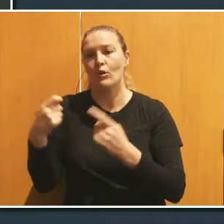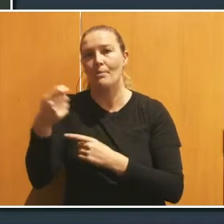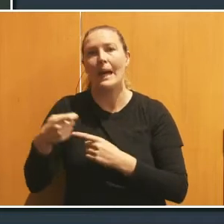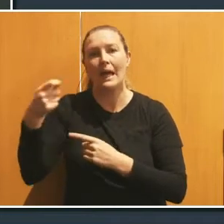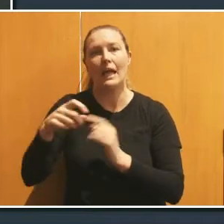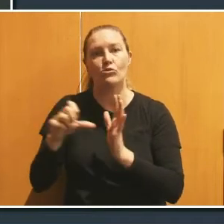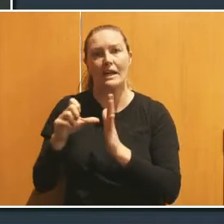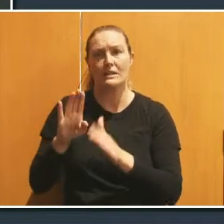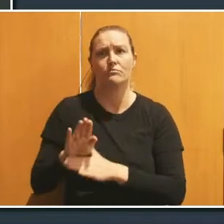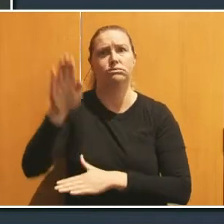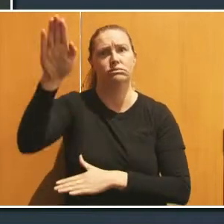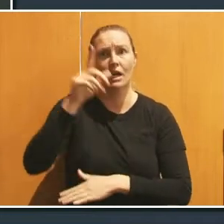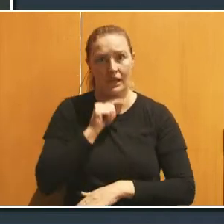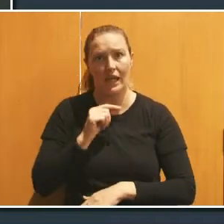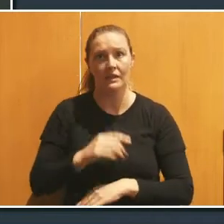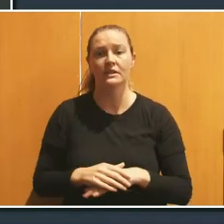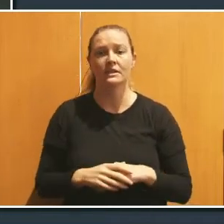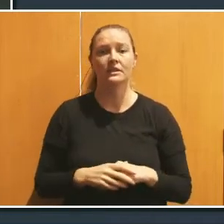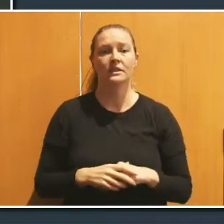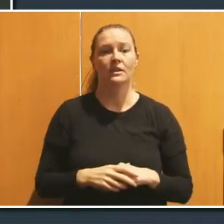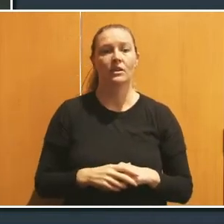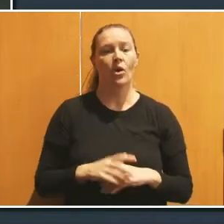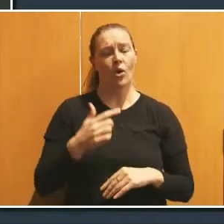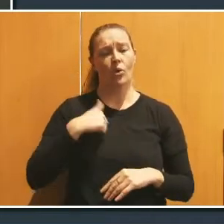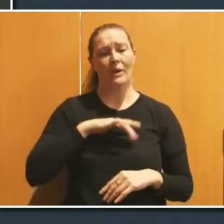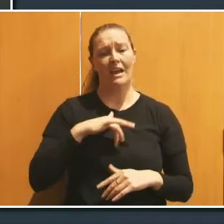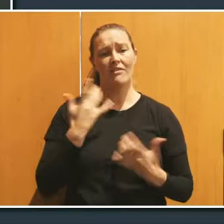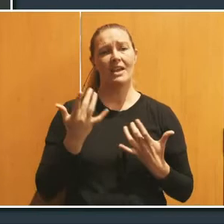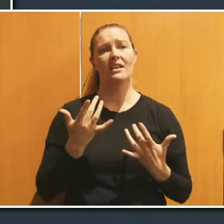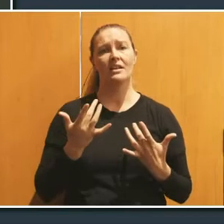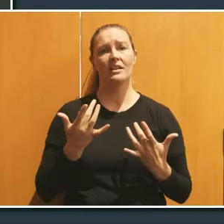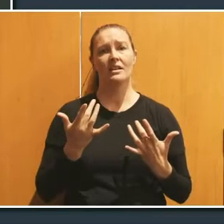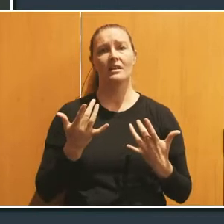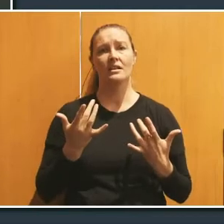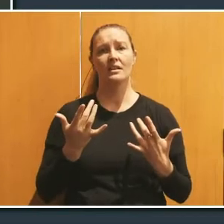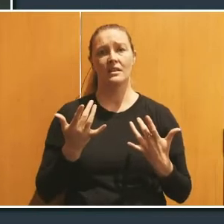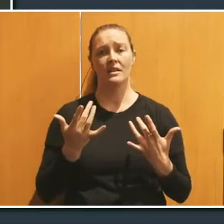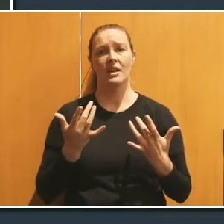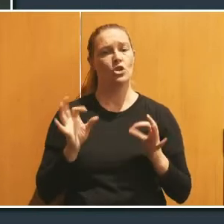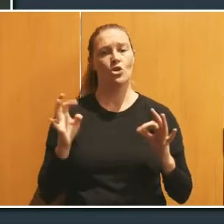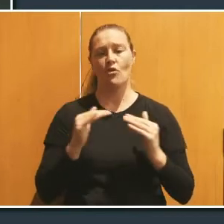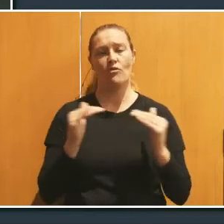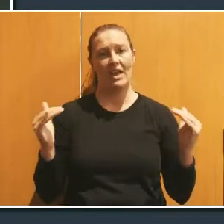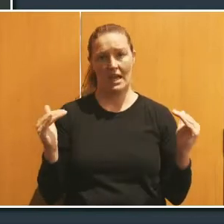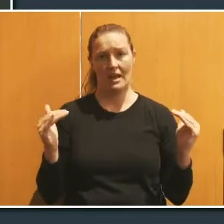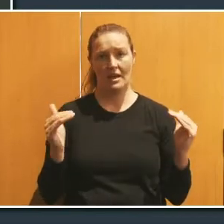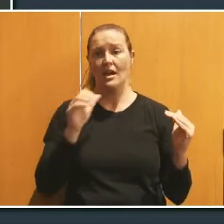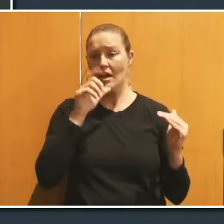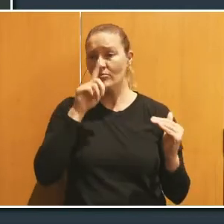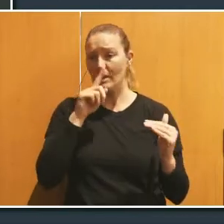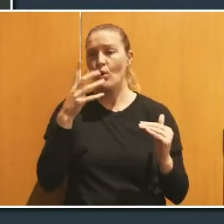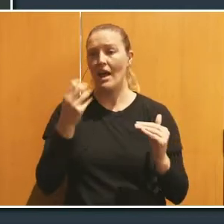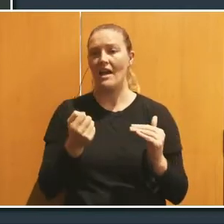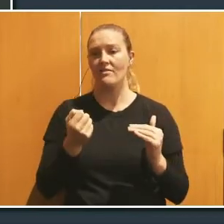rates. So we just don't think it's really a fair way for people who may have sat on land